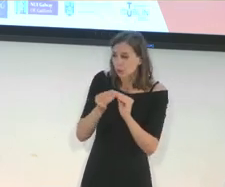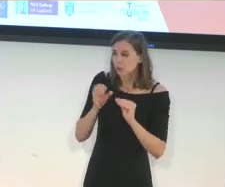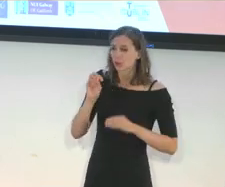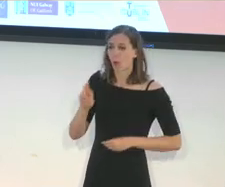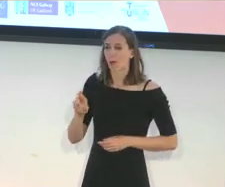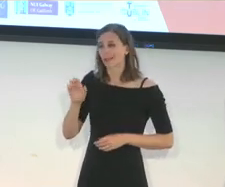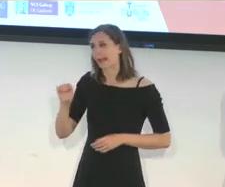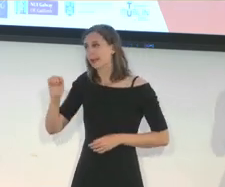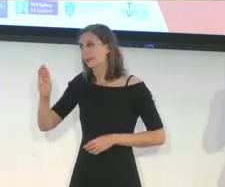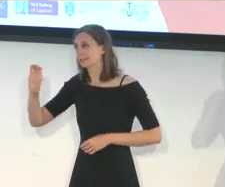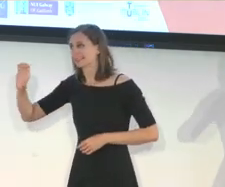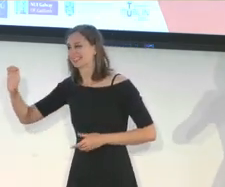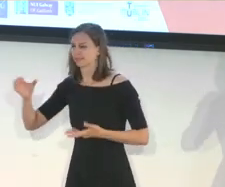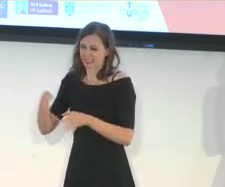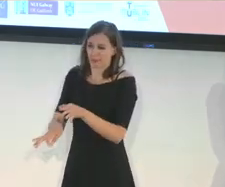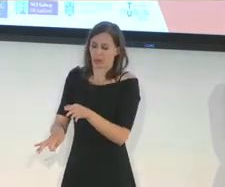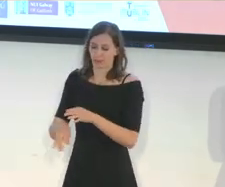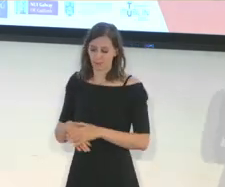beginning of,